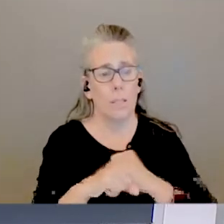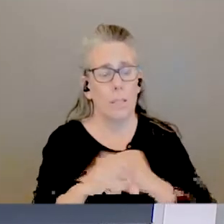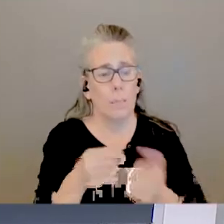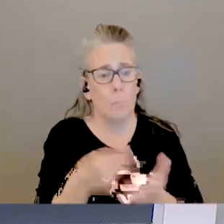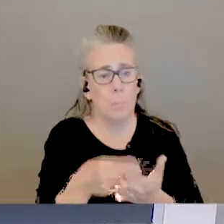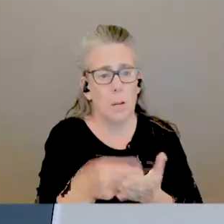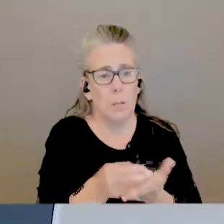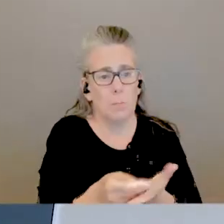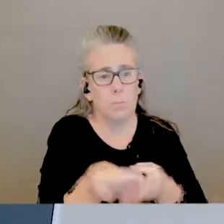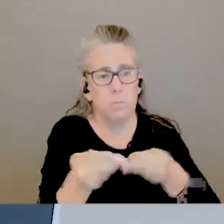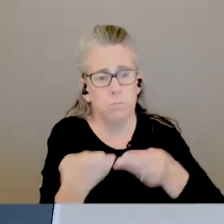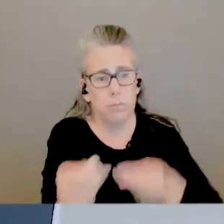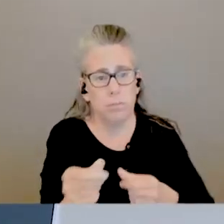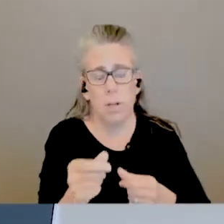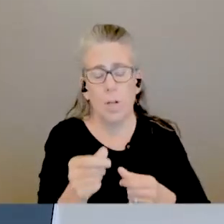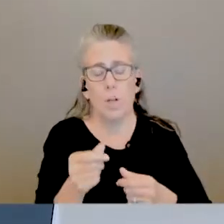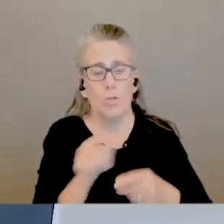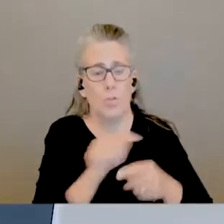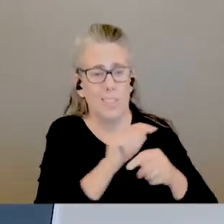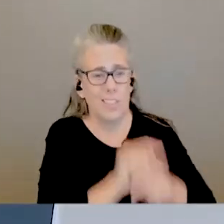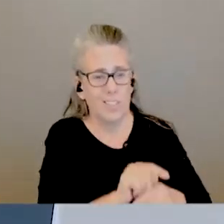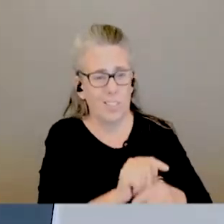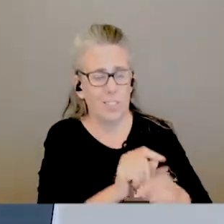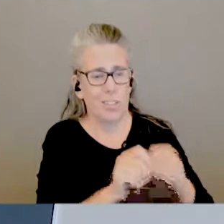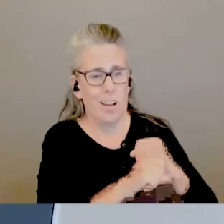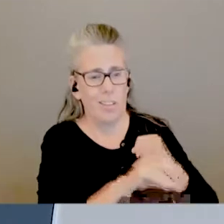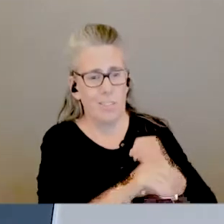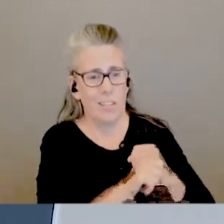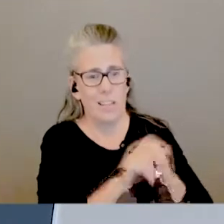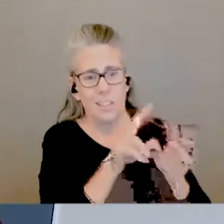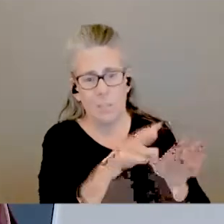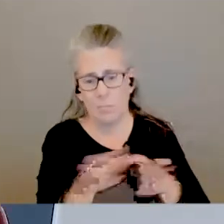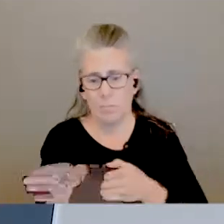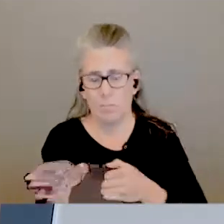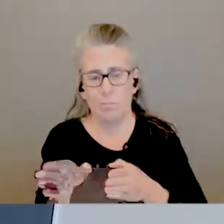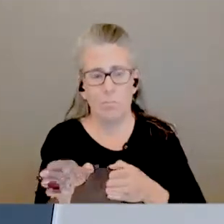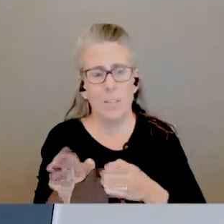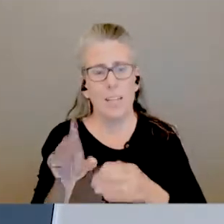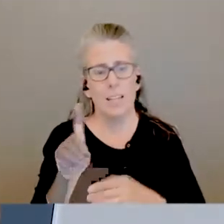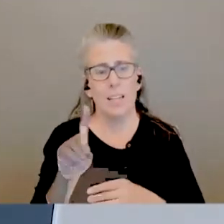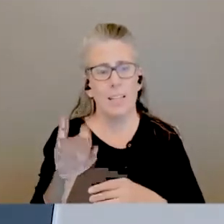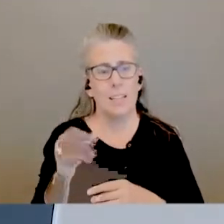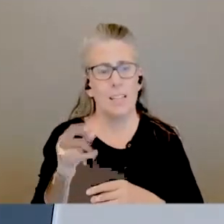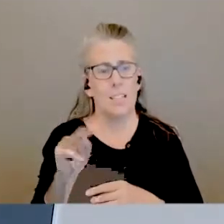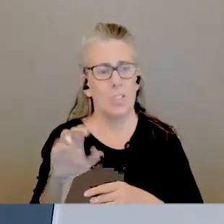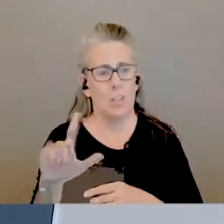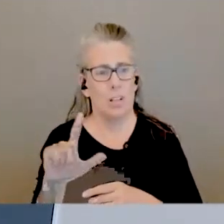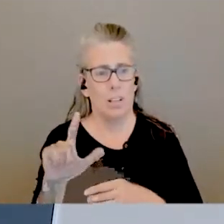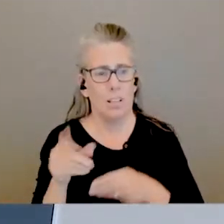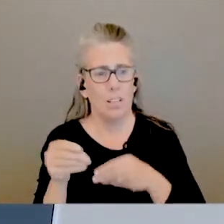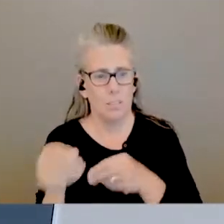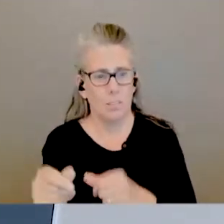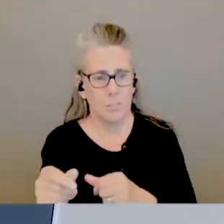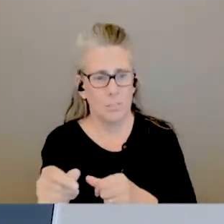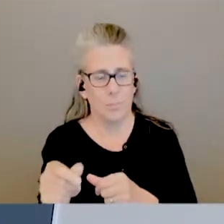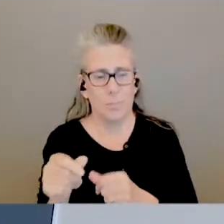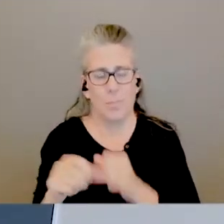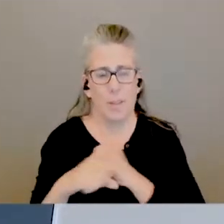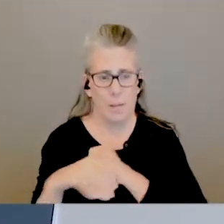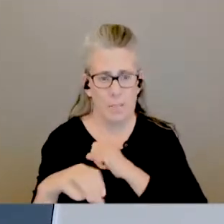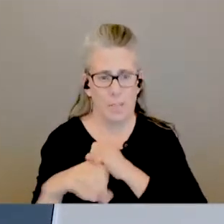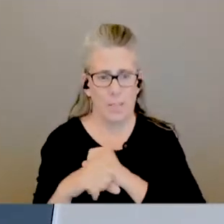traditional advertising to digital spends. And Amazon is starting to become an important place where they can